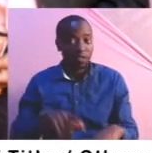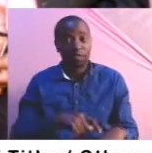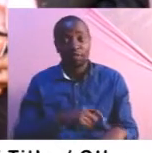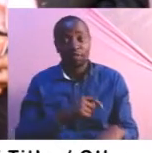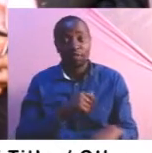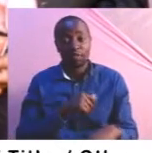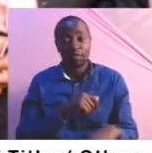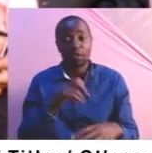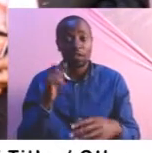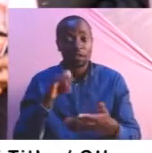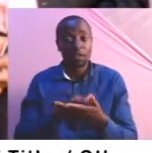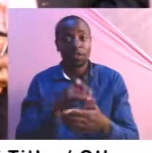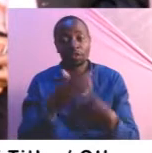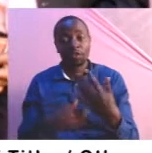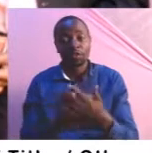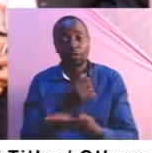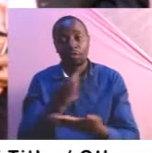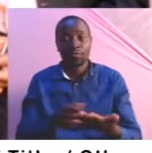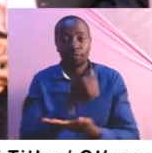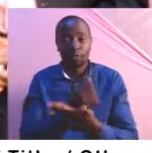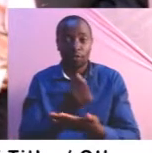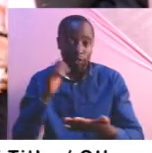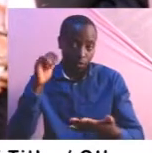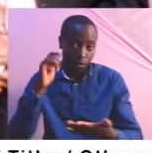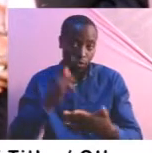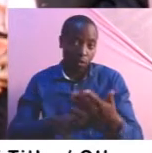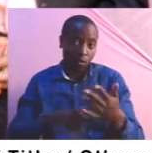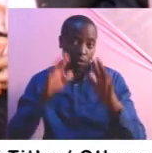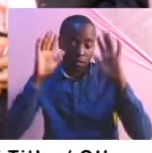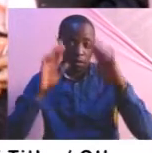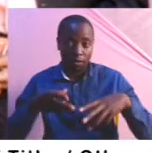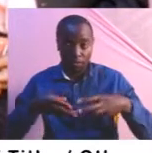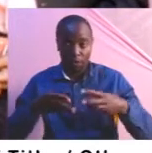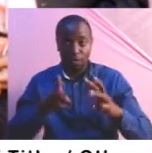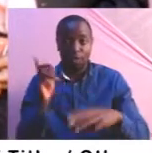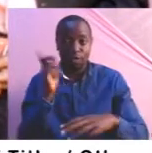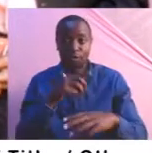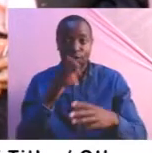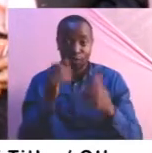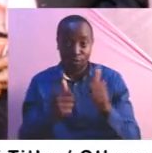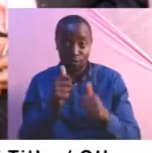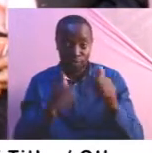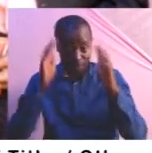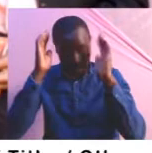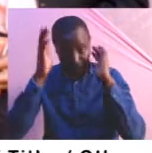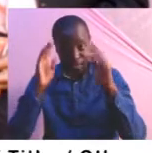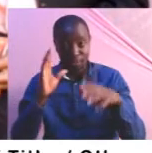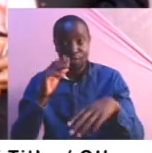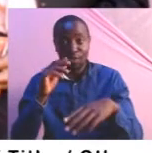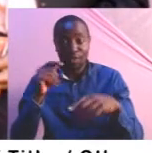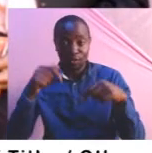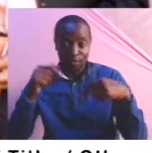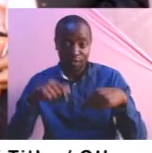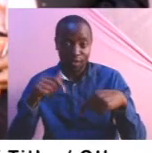there we go. Amen and amen. What a profound way to finish. Which donkey is speaking to you today? And